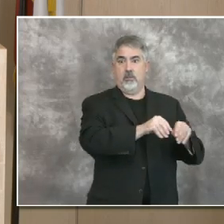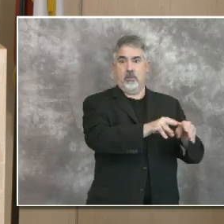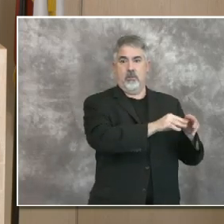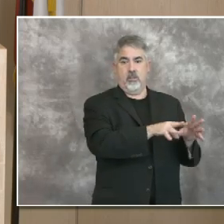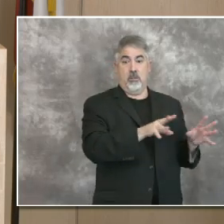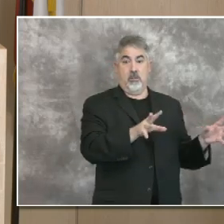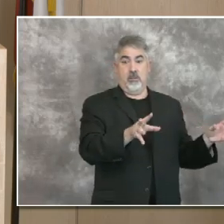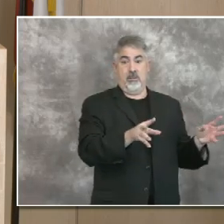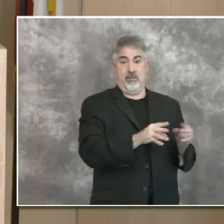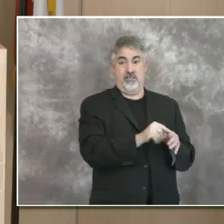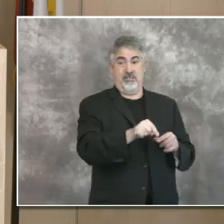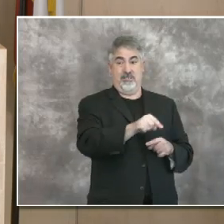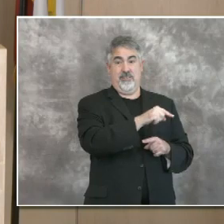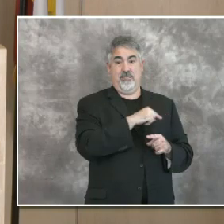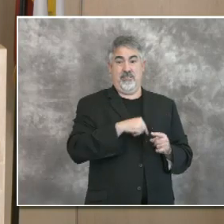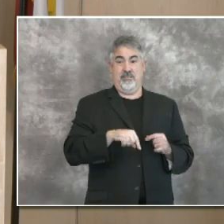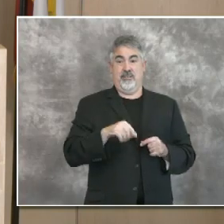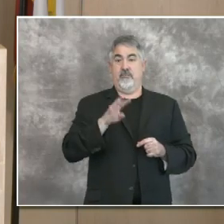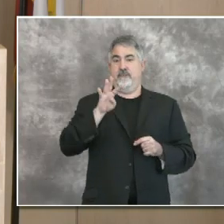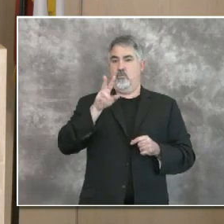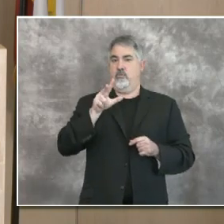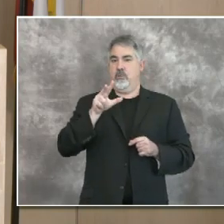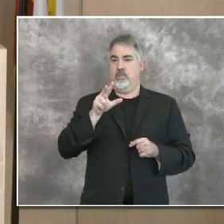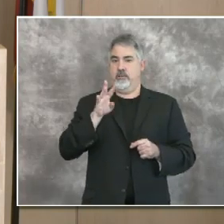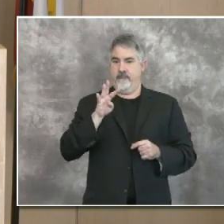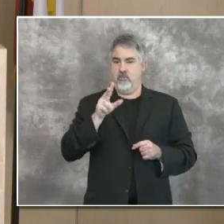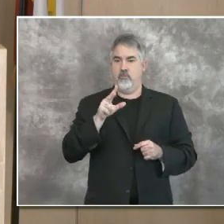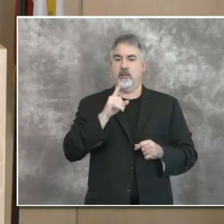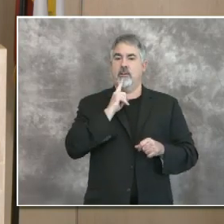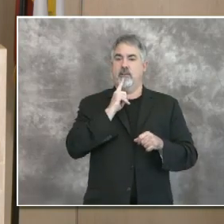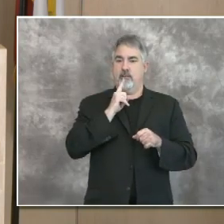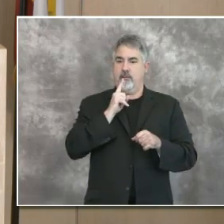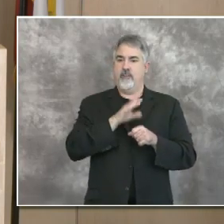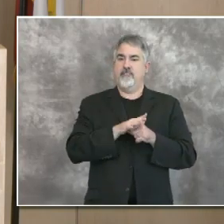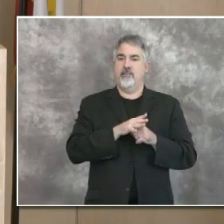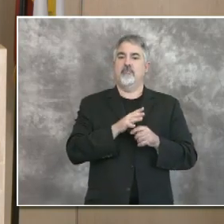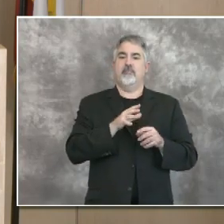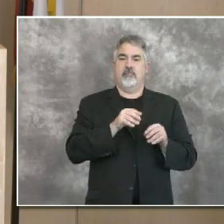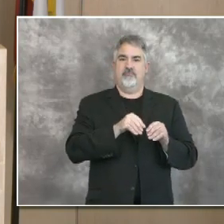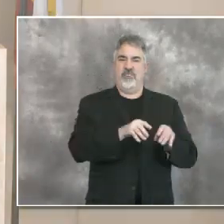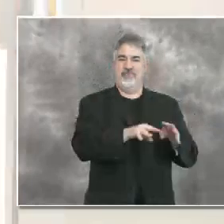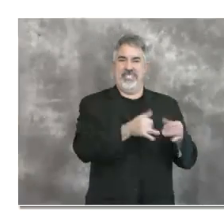or total, of 43 confirmed active outbreaks and 1